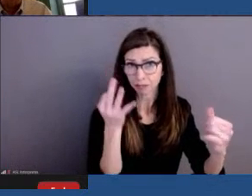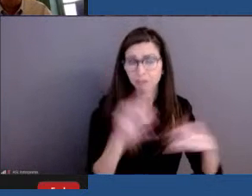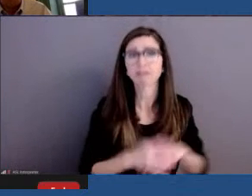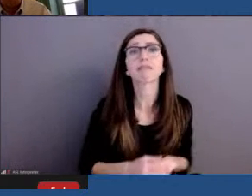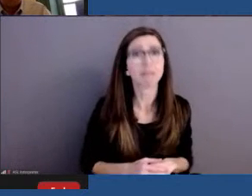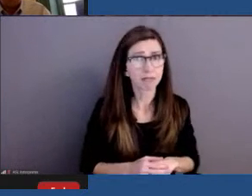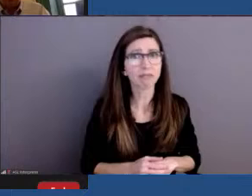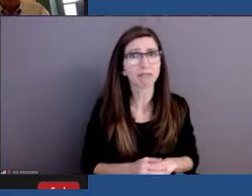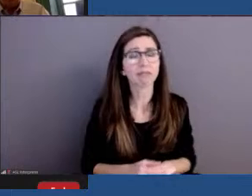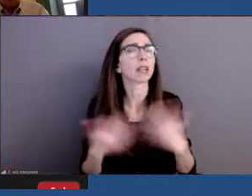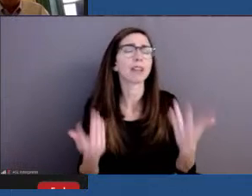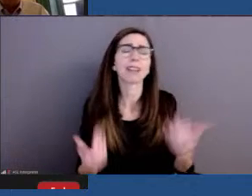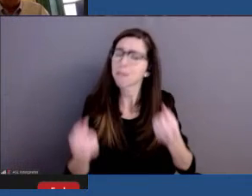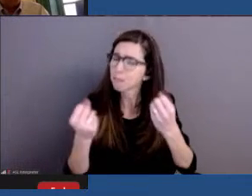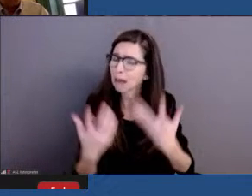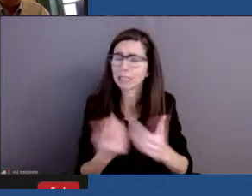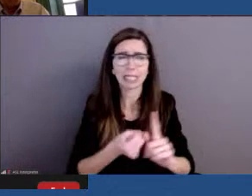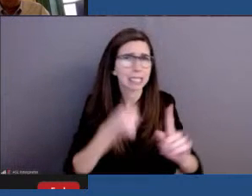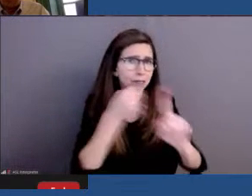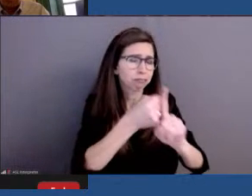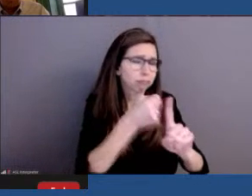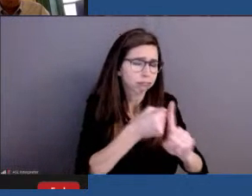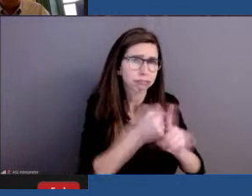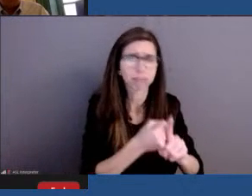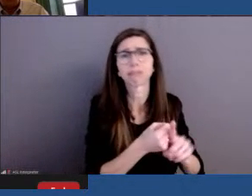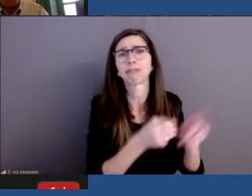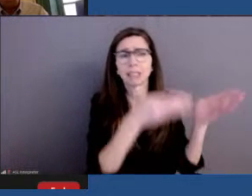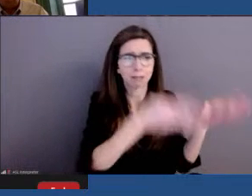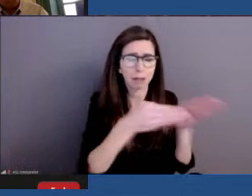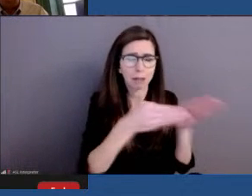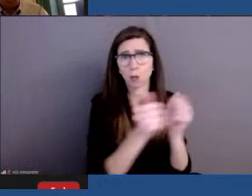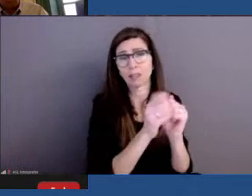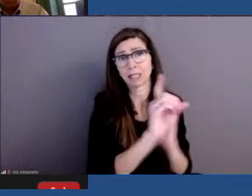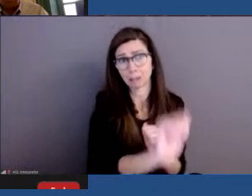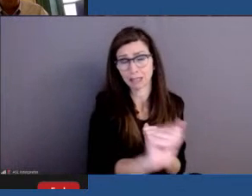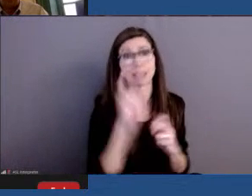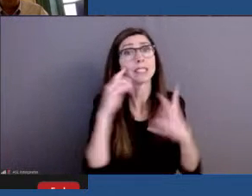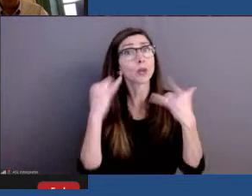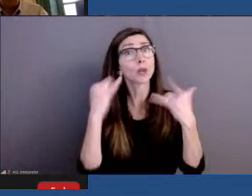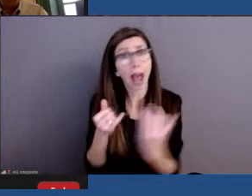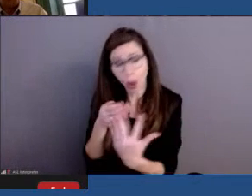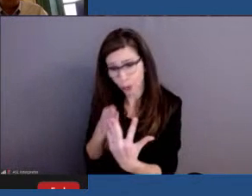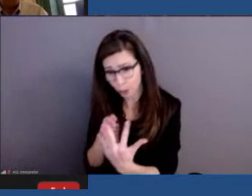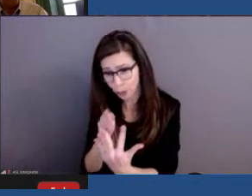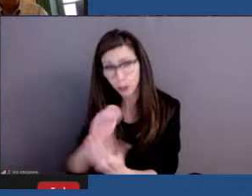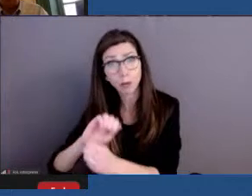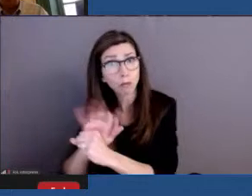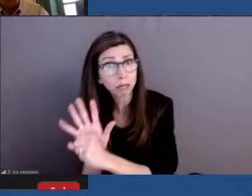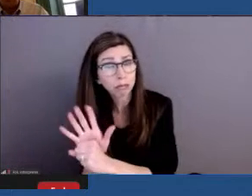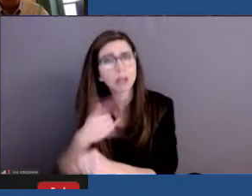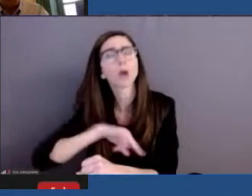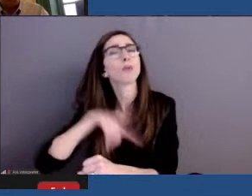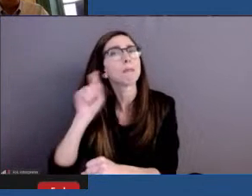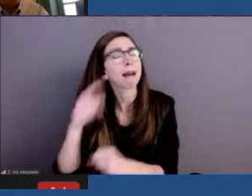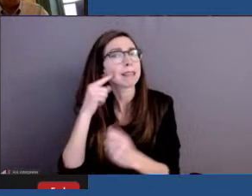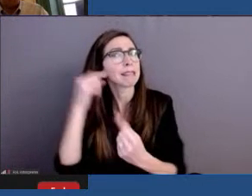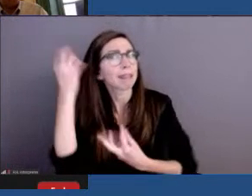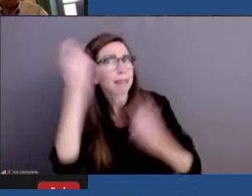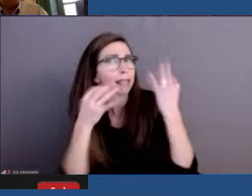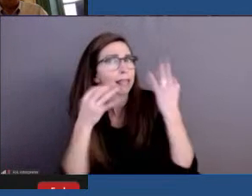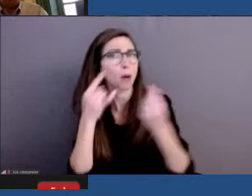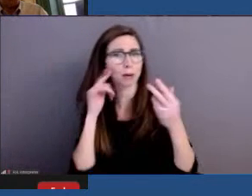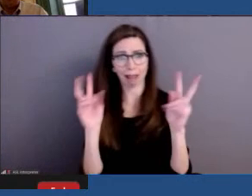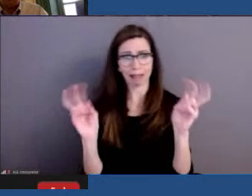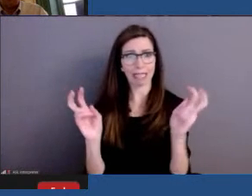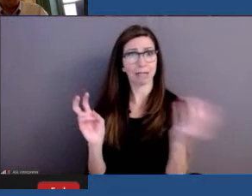personnes handicapées. As we emerge from this global pandemic, we need to consider the United Nations theme for International Day of Persons with